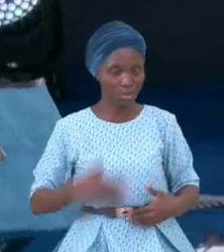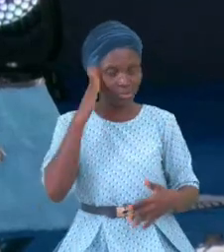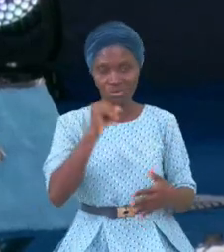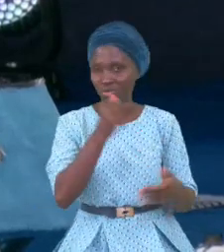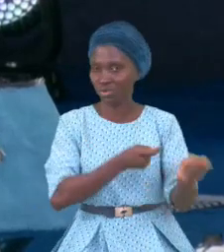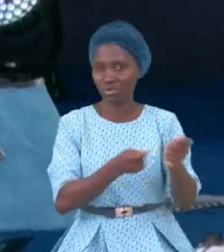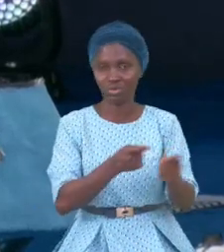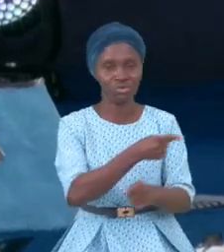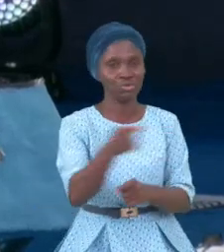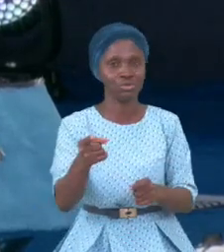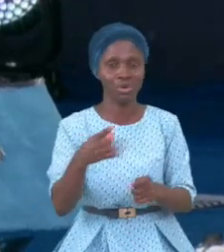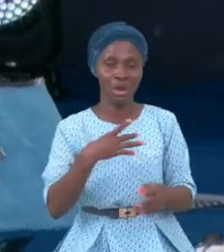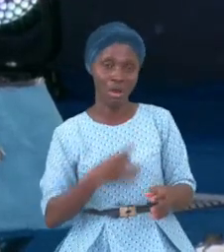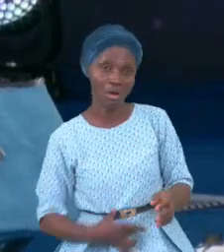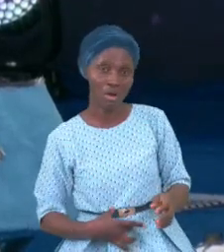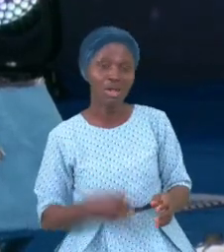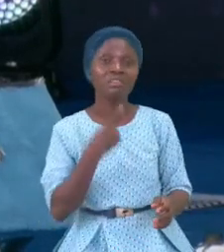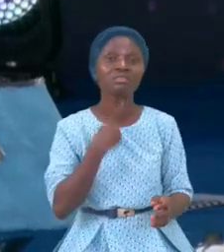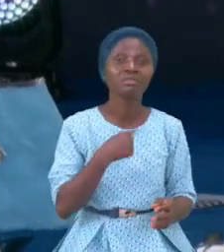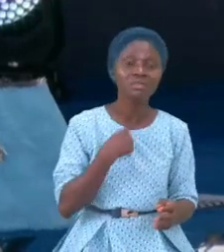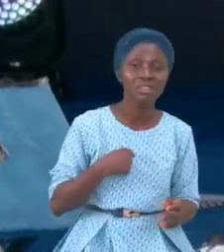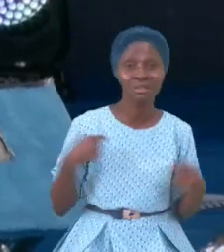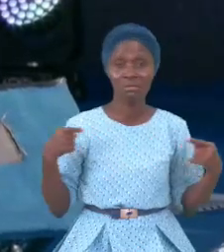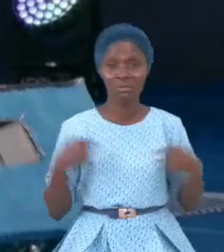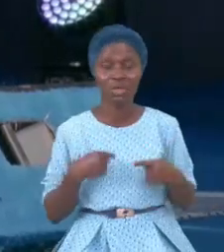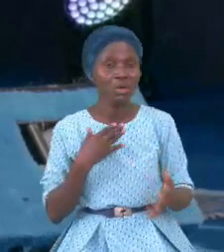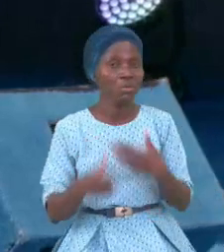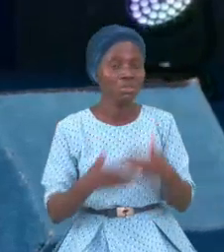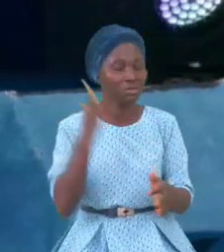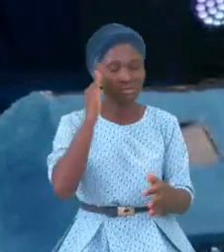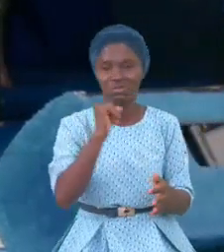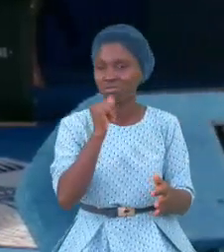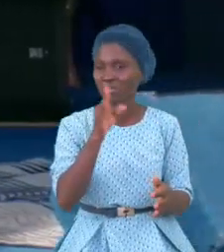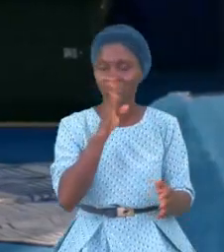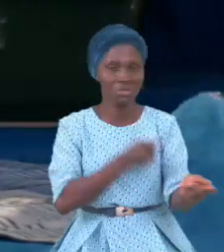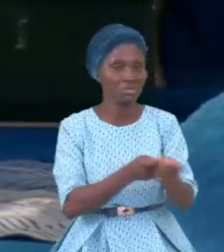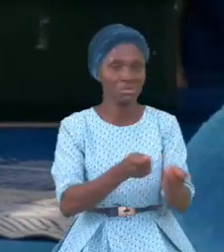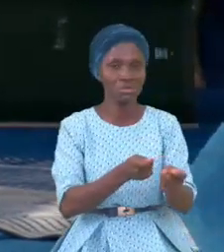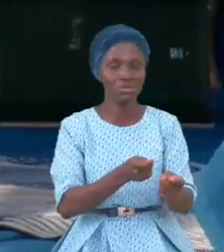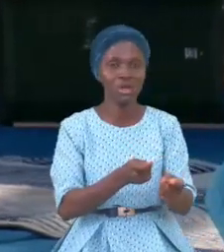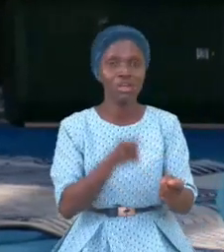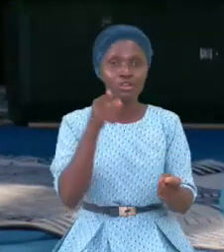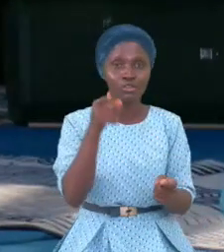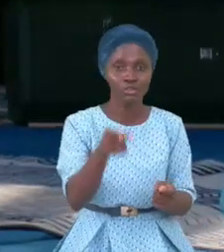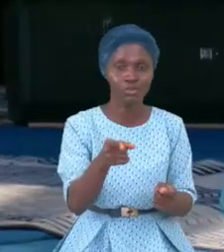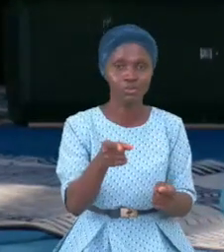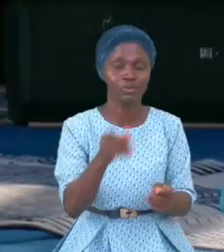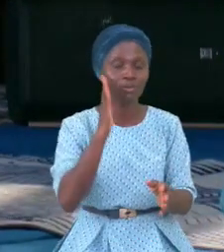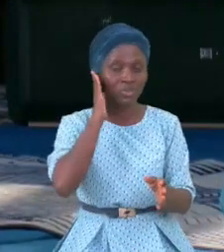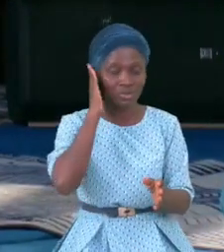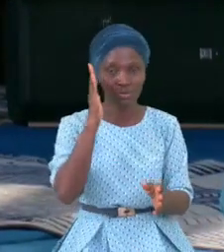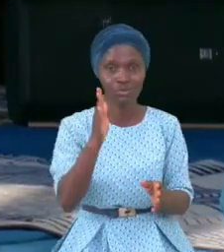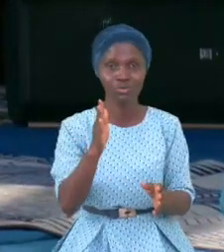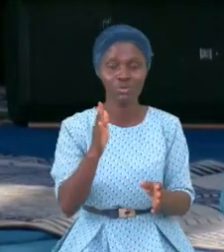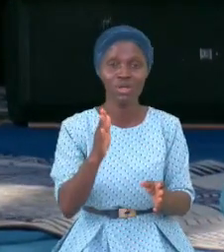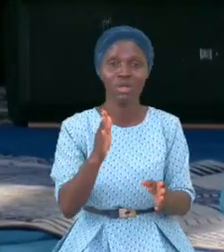Hunger, thirst, pain, whatever, will not be in control. You get out of what we call the comfort